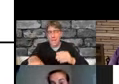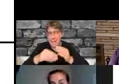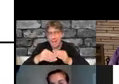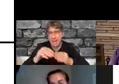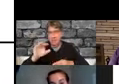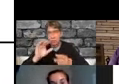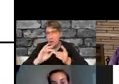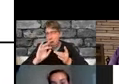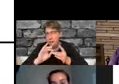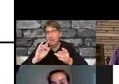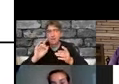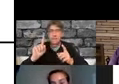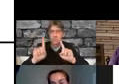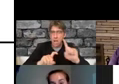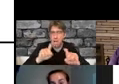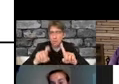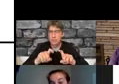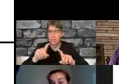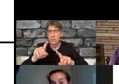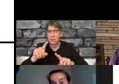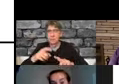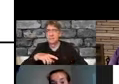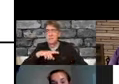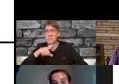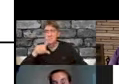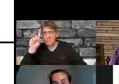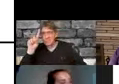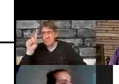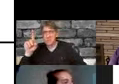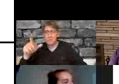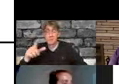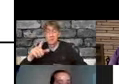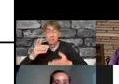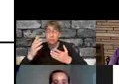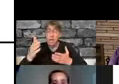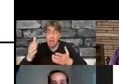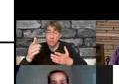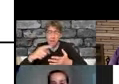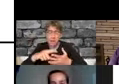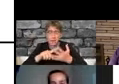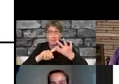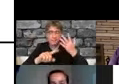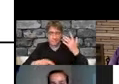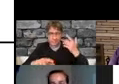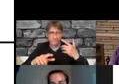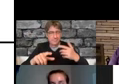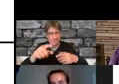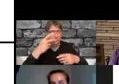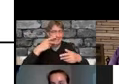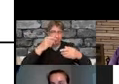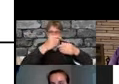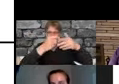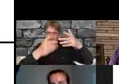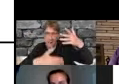and suggestions on a variety of topics important to the development of the sales network. So you can see links on the slide, which